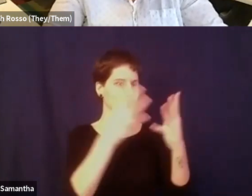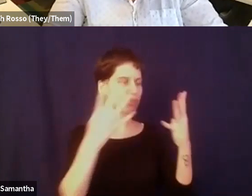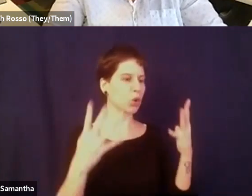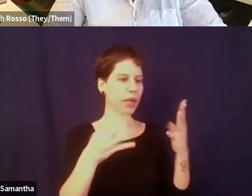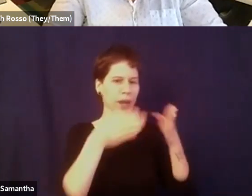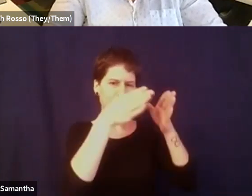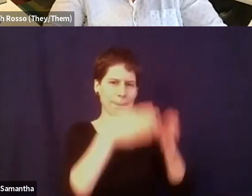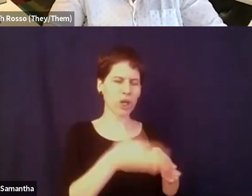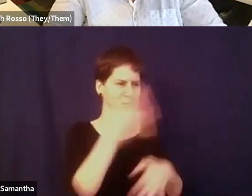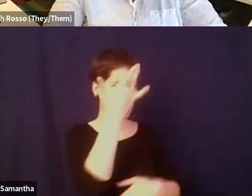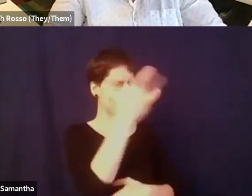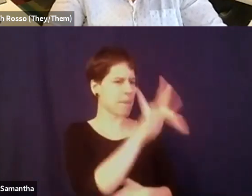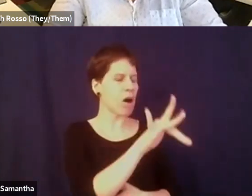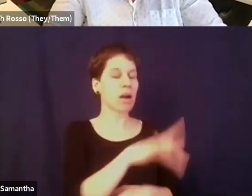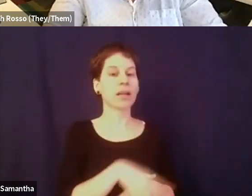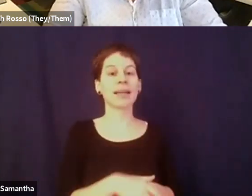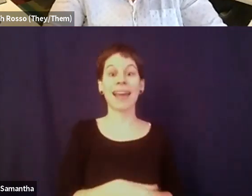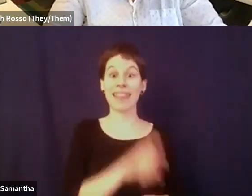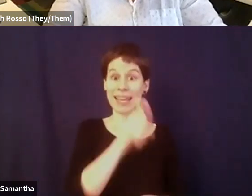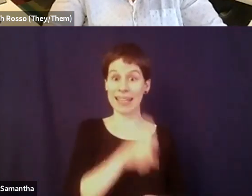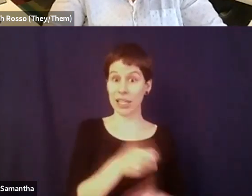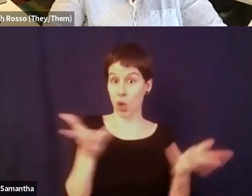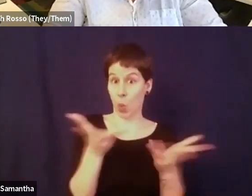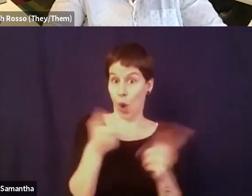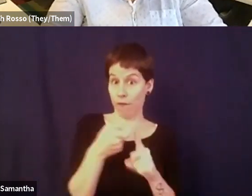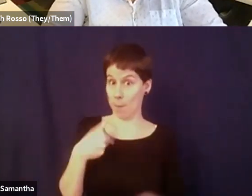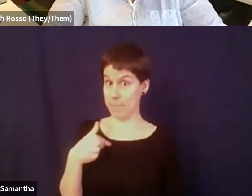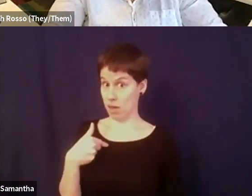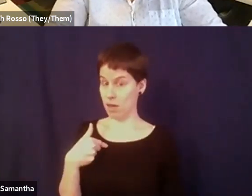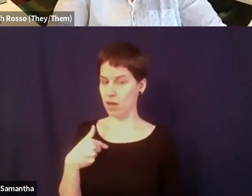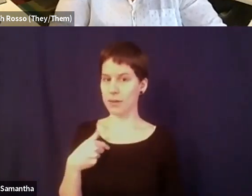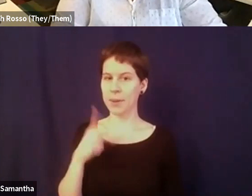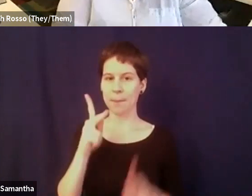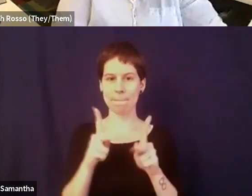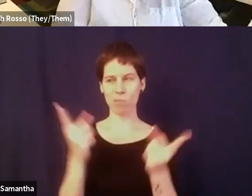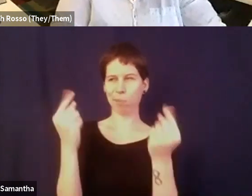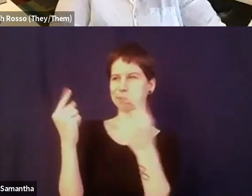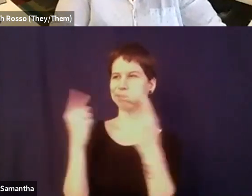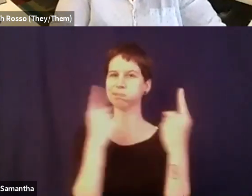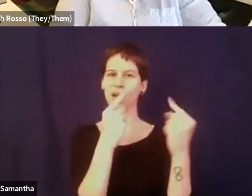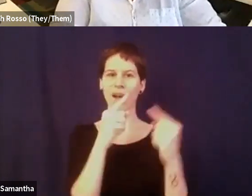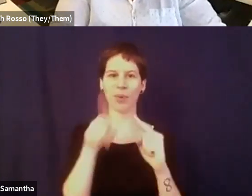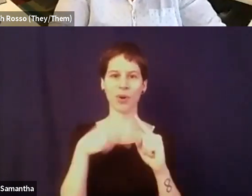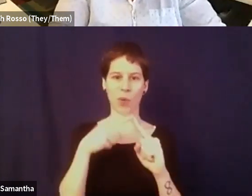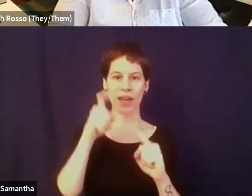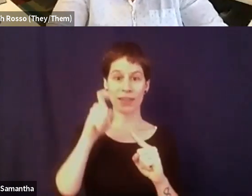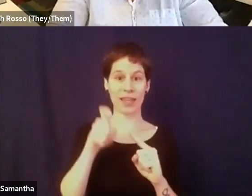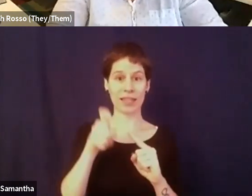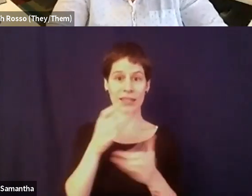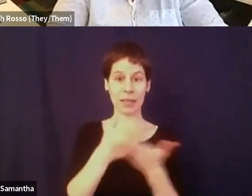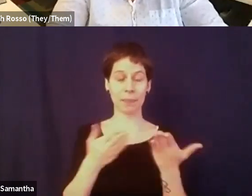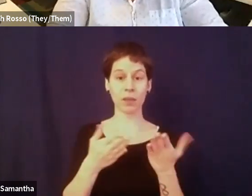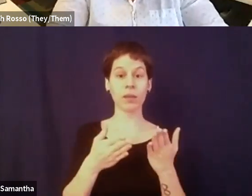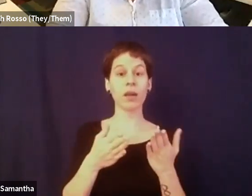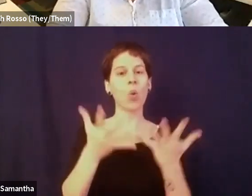smart, but one of the things they needed from me, people come when they need things from you, was to be released to go back to their own schoolwork.